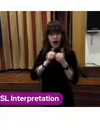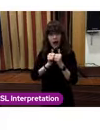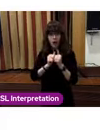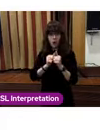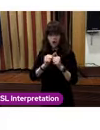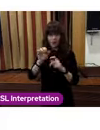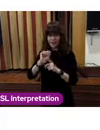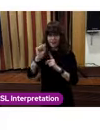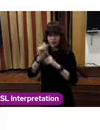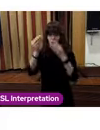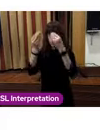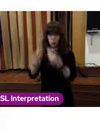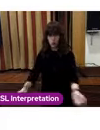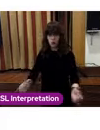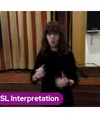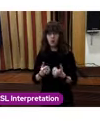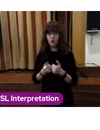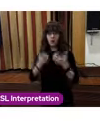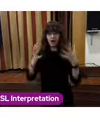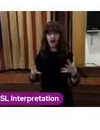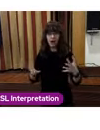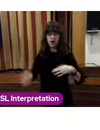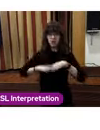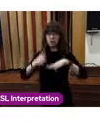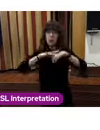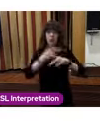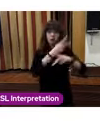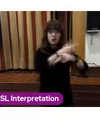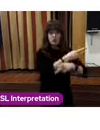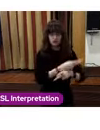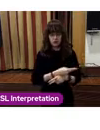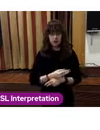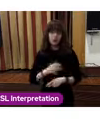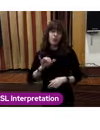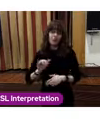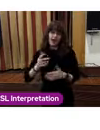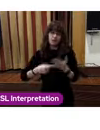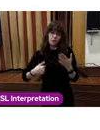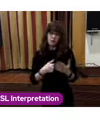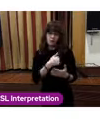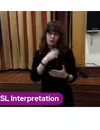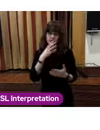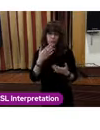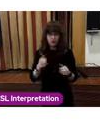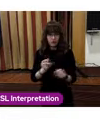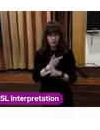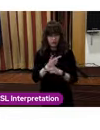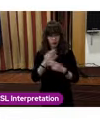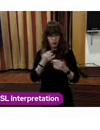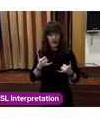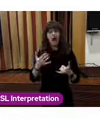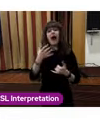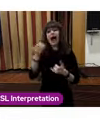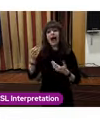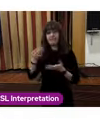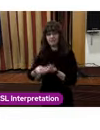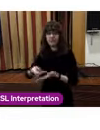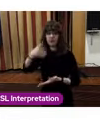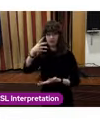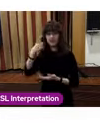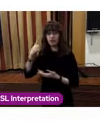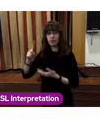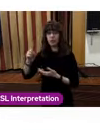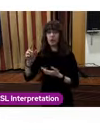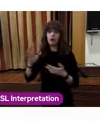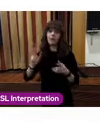And so those are some of the things that we're exploring and looking at in addition to the funds that we've gotten at places like Jacoby,